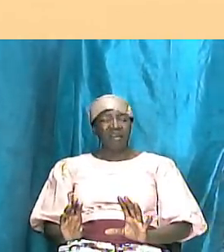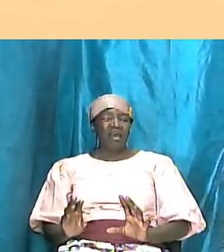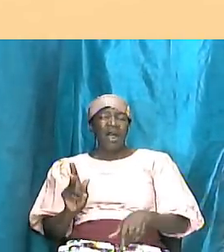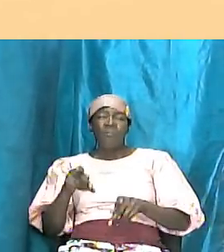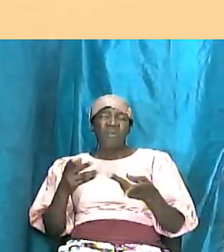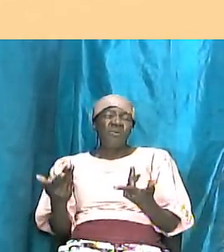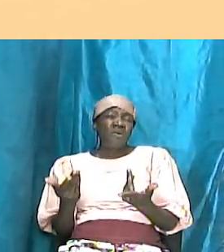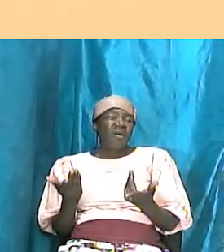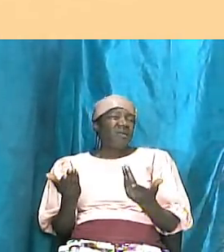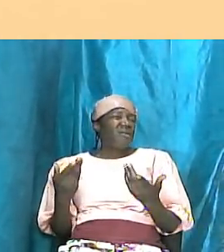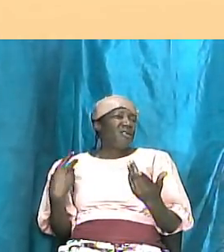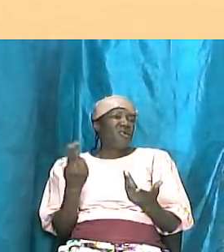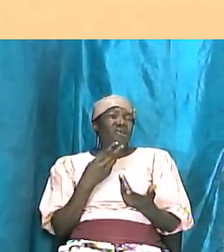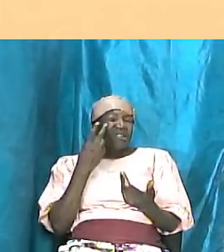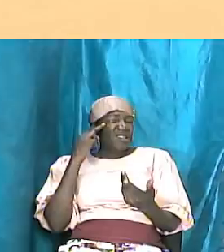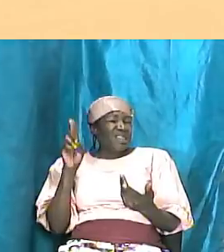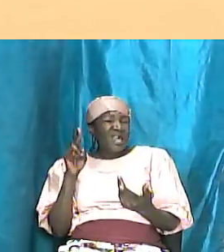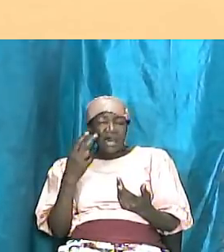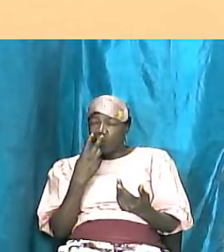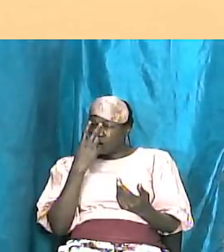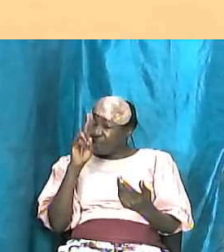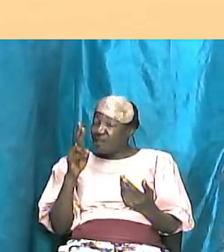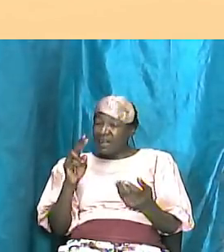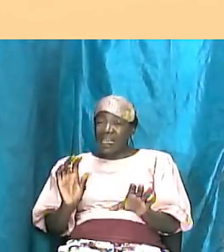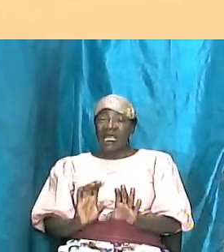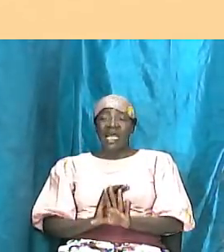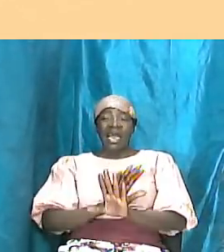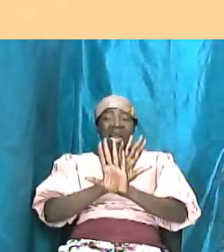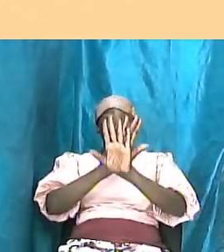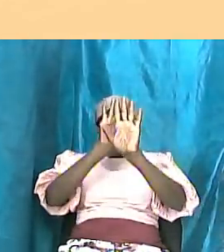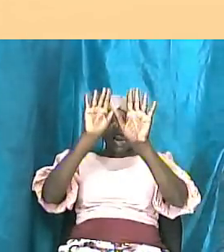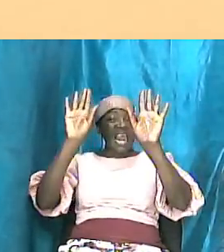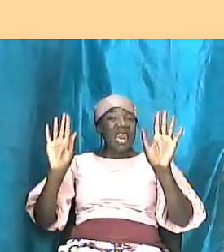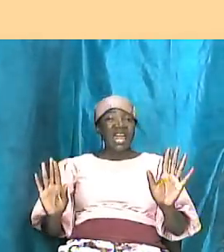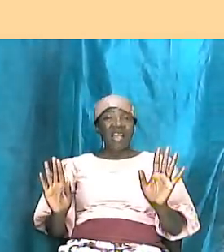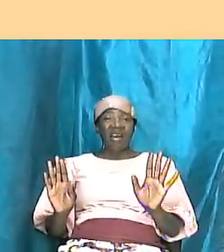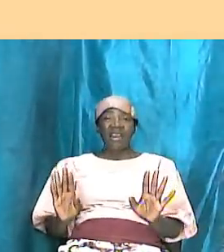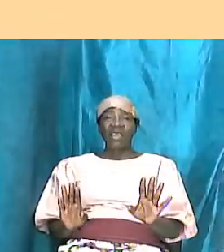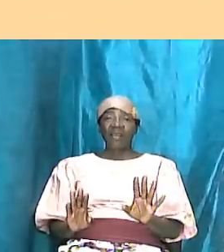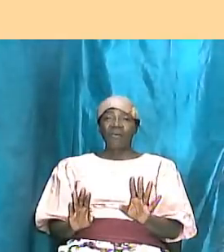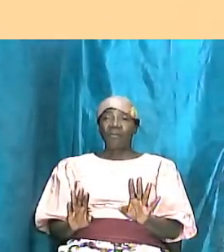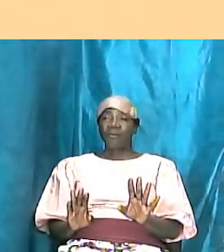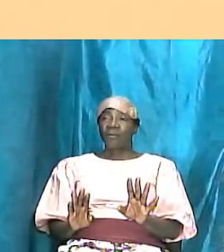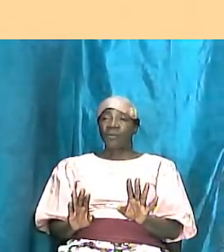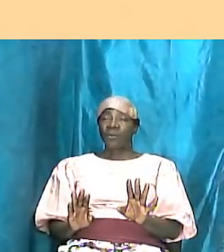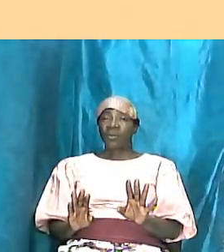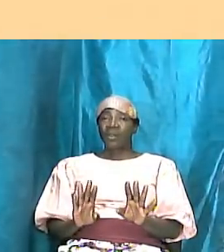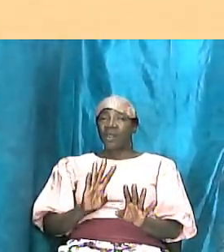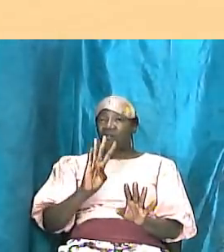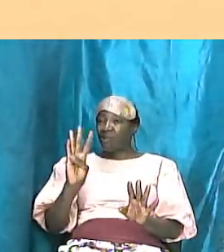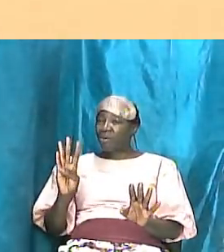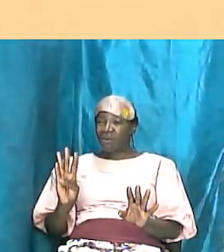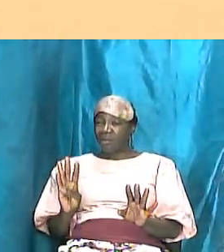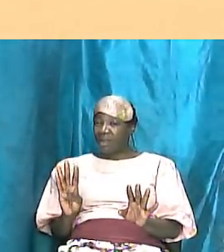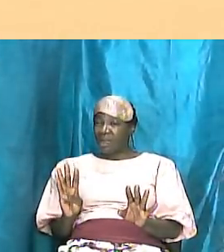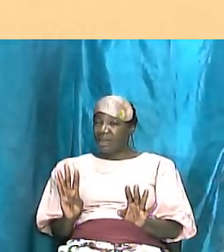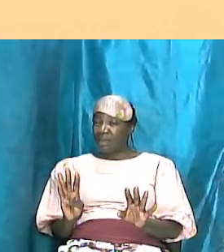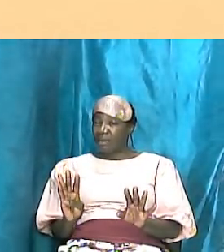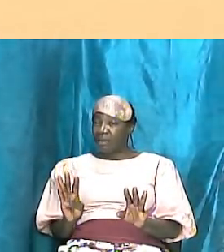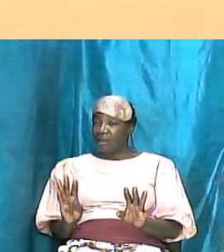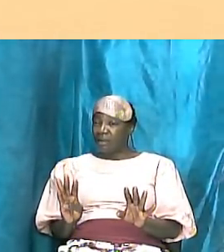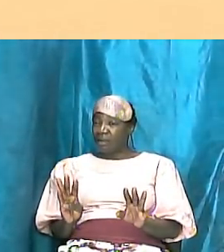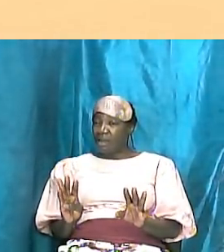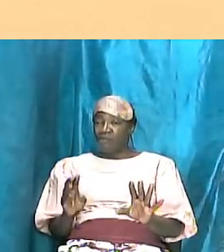We see clearly foresight right from its beginning